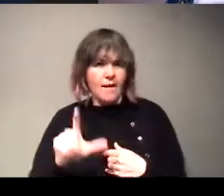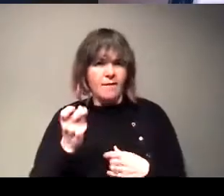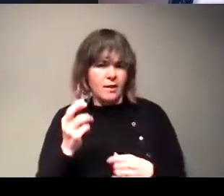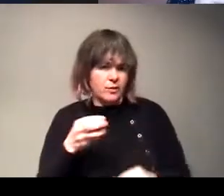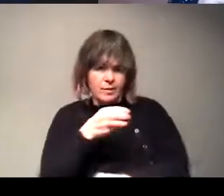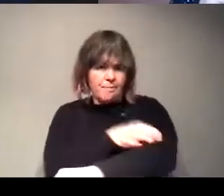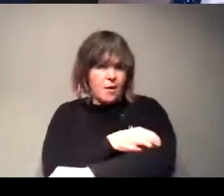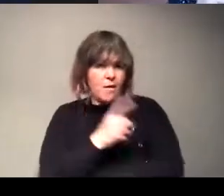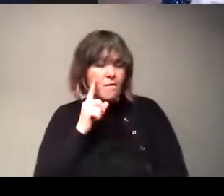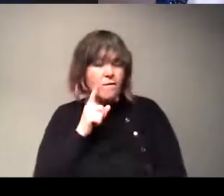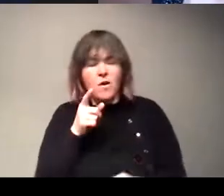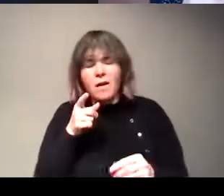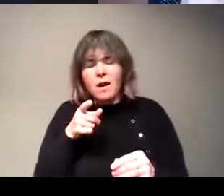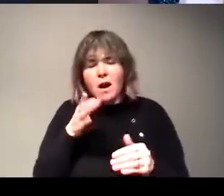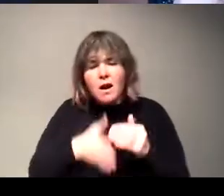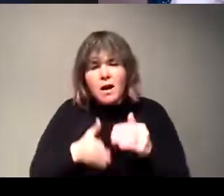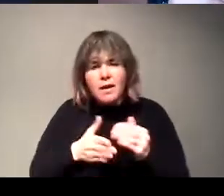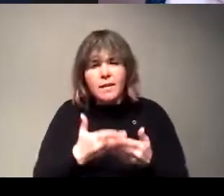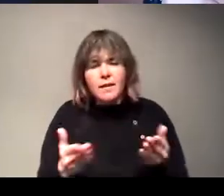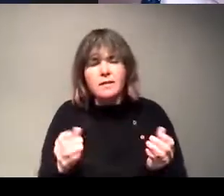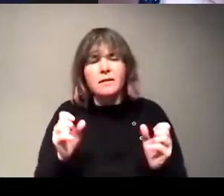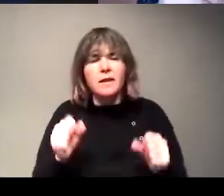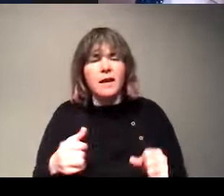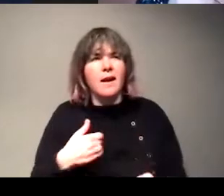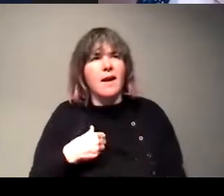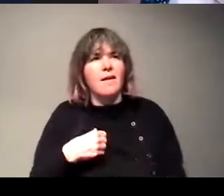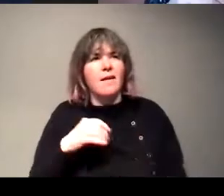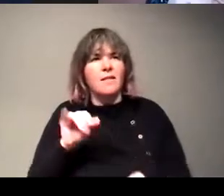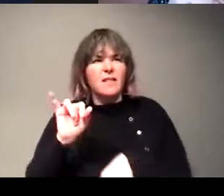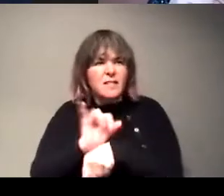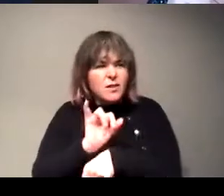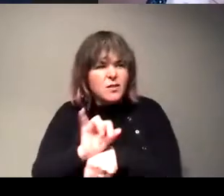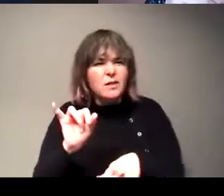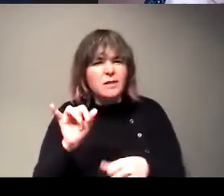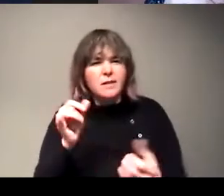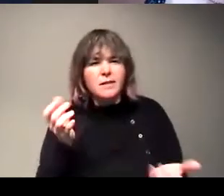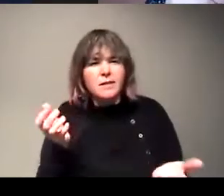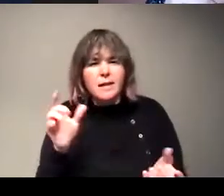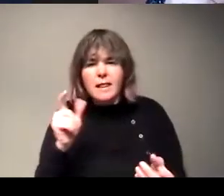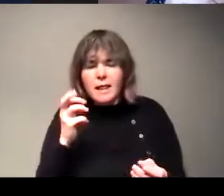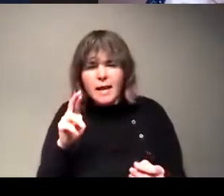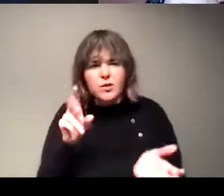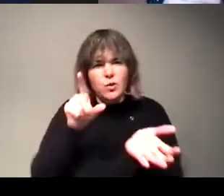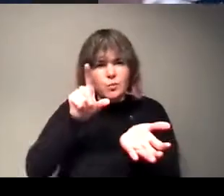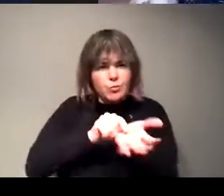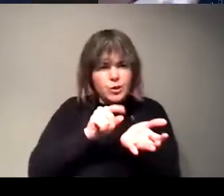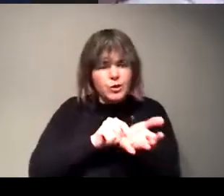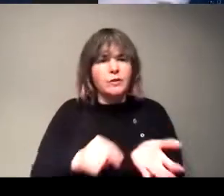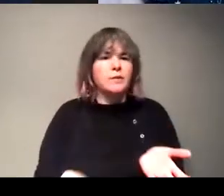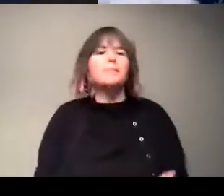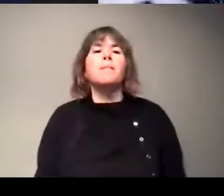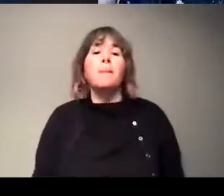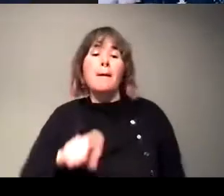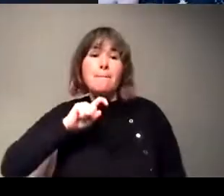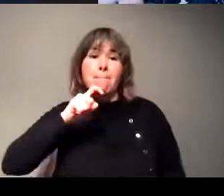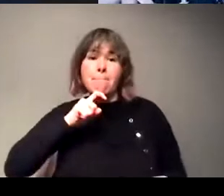powerful and used for cutting things. Like in, you can have these like industrial like laser printers where you have like metal,